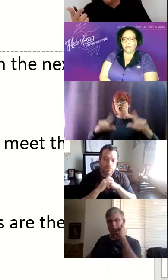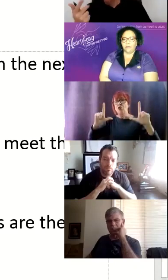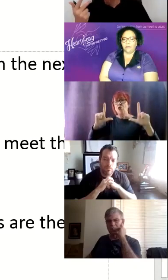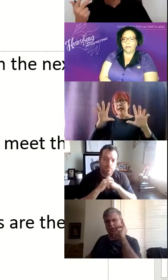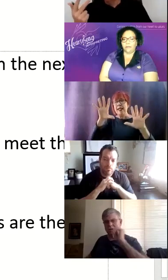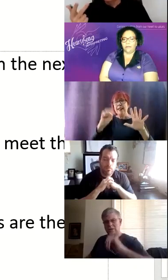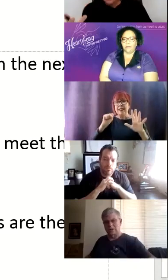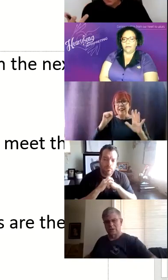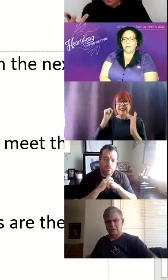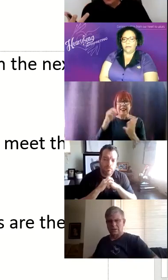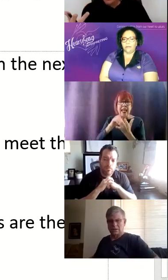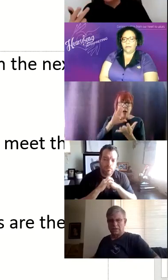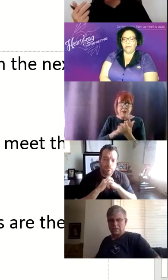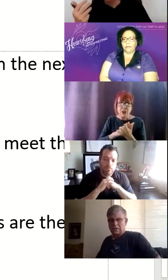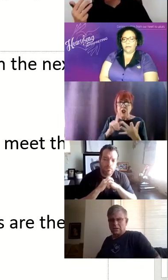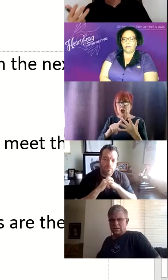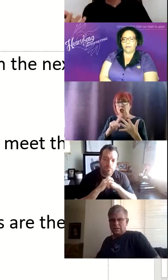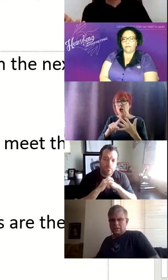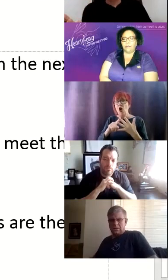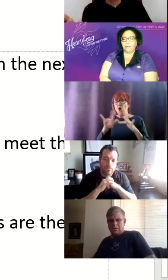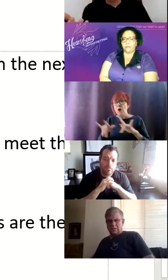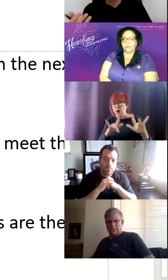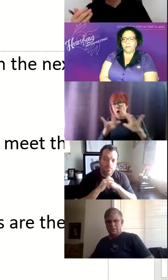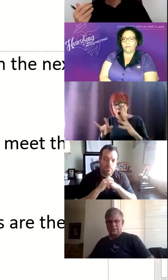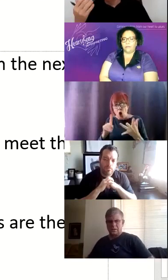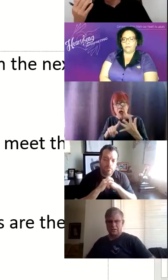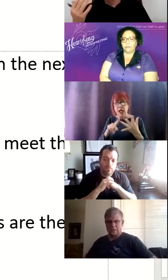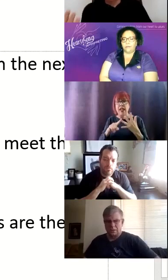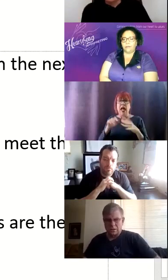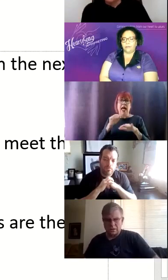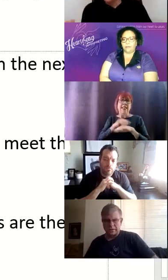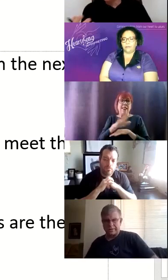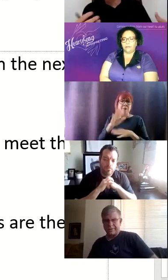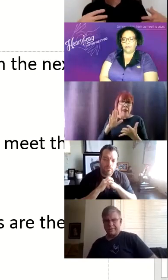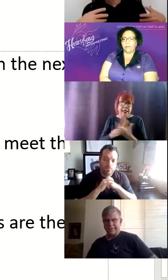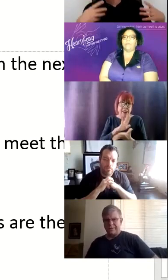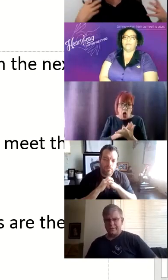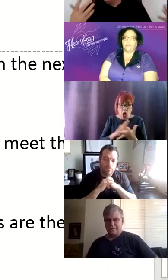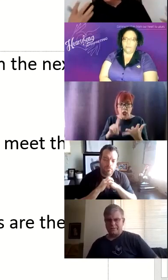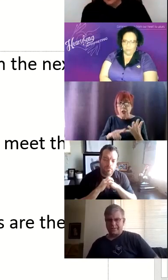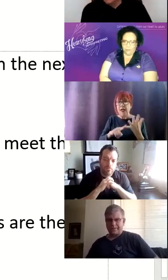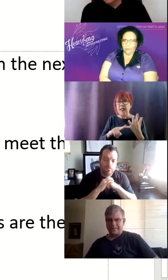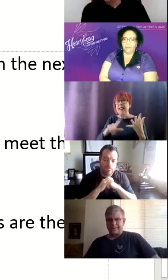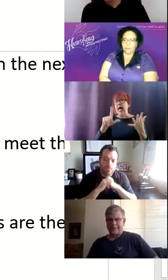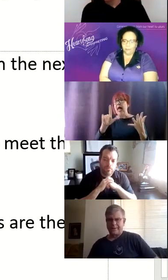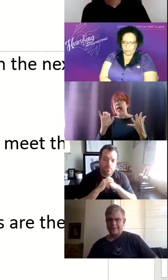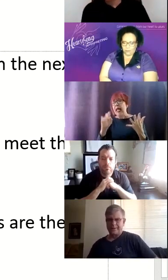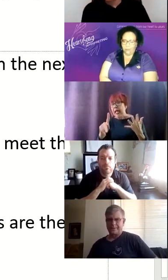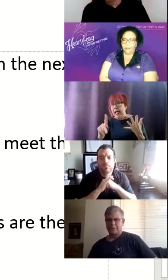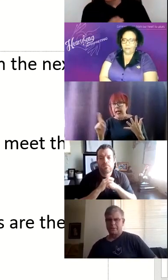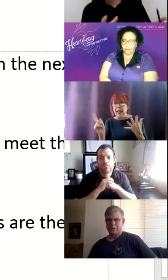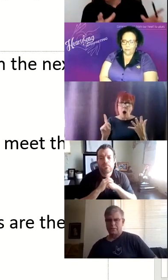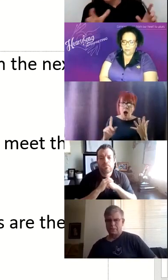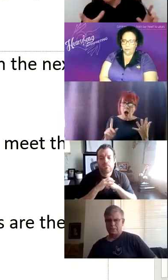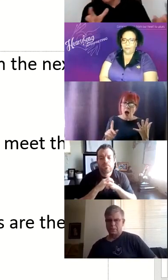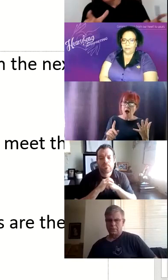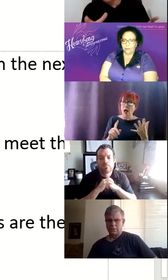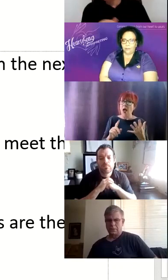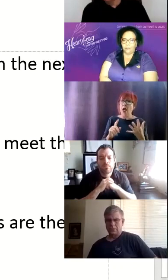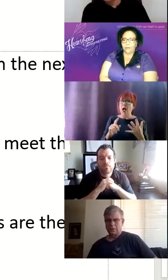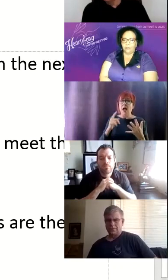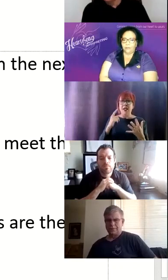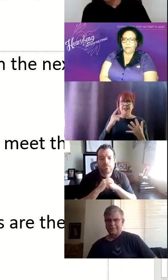recording, submitting documents. What is a link? Where do I put the link? Things like that. So I think